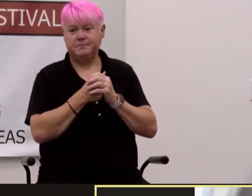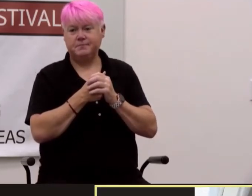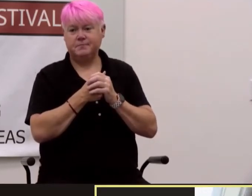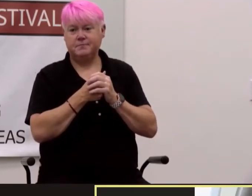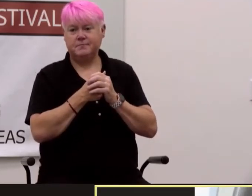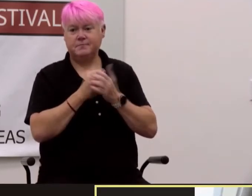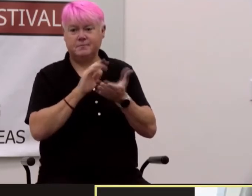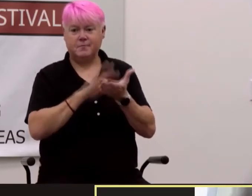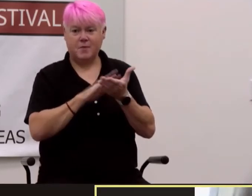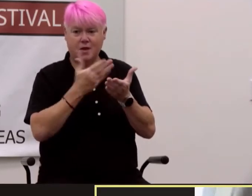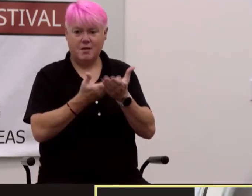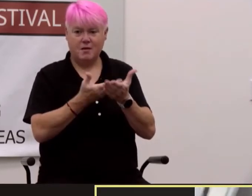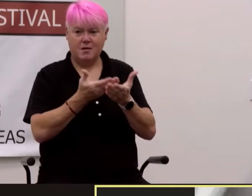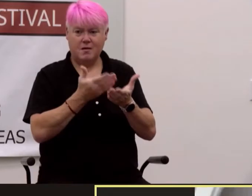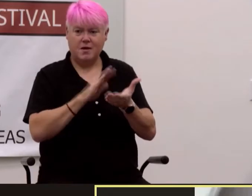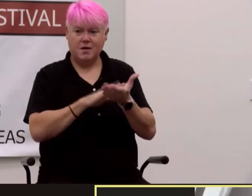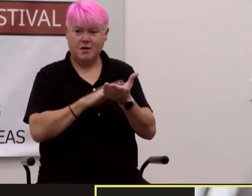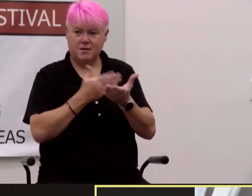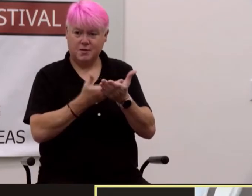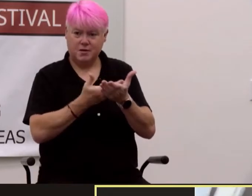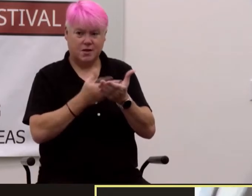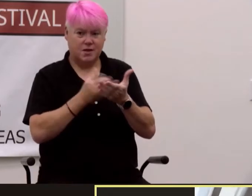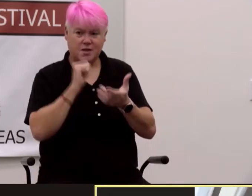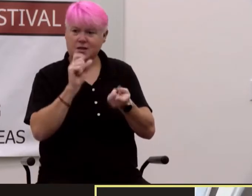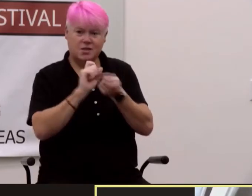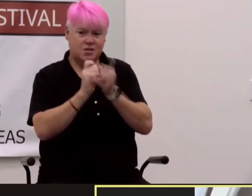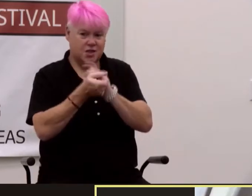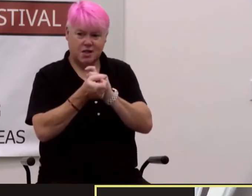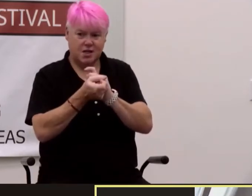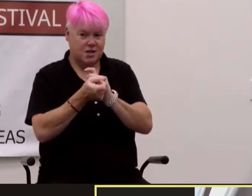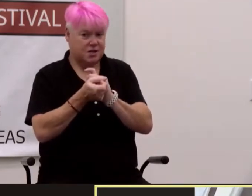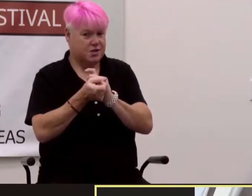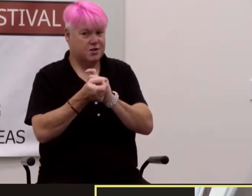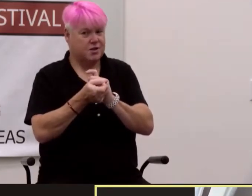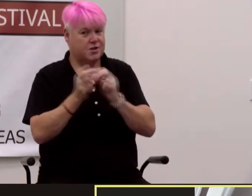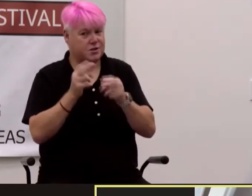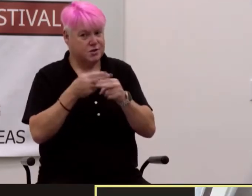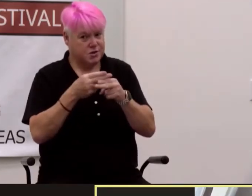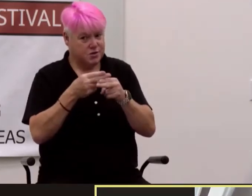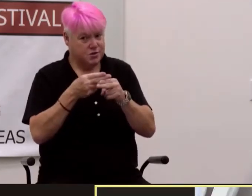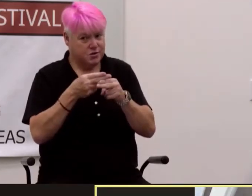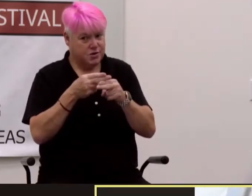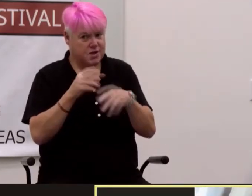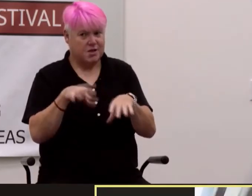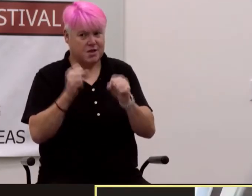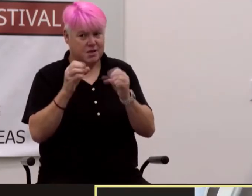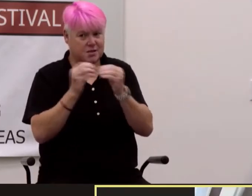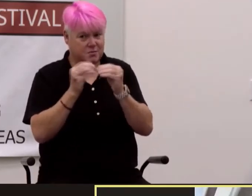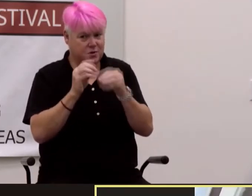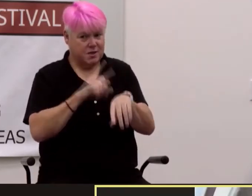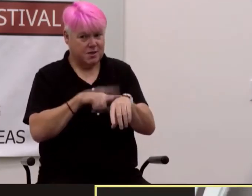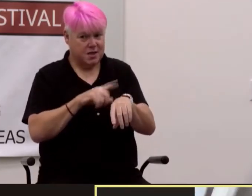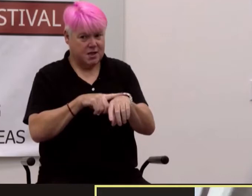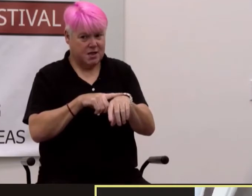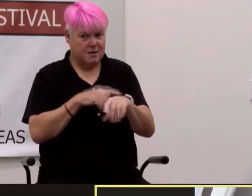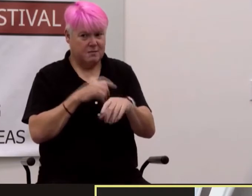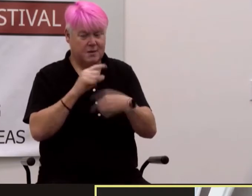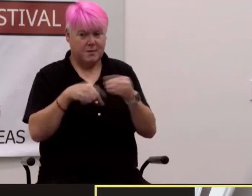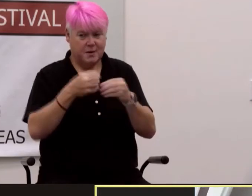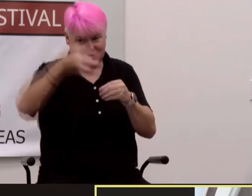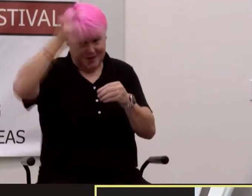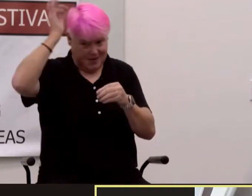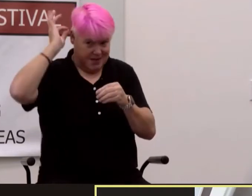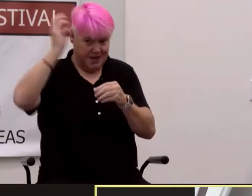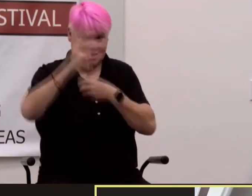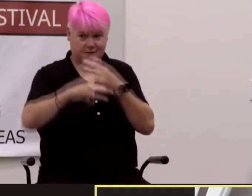My cooking didn't change right away. What I had to start doing was thinking a little bit more about the Indigenous world, because I mean, I knew